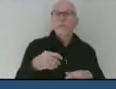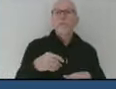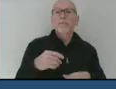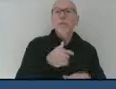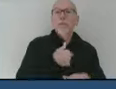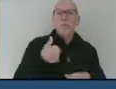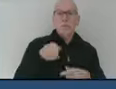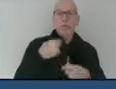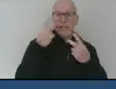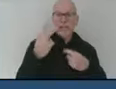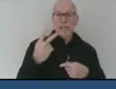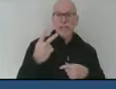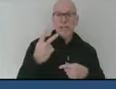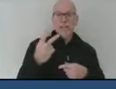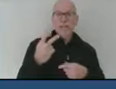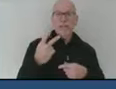see